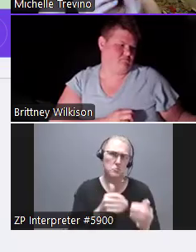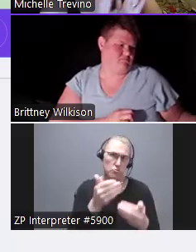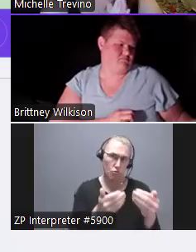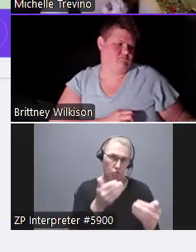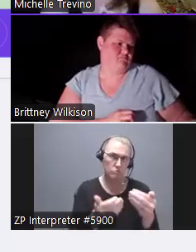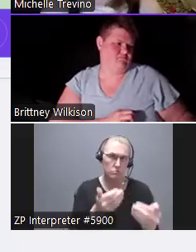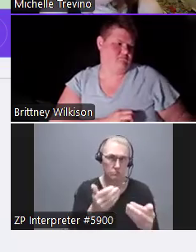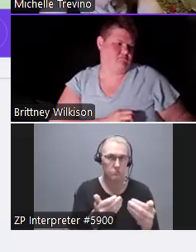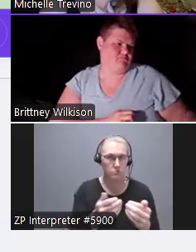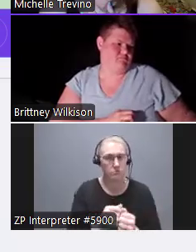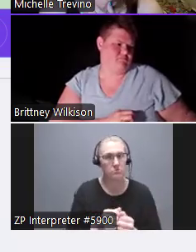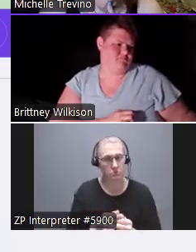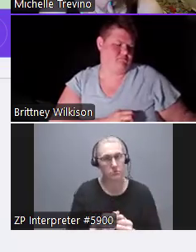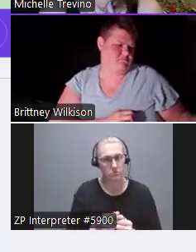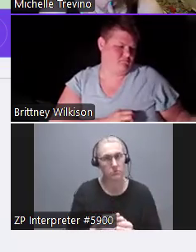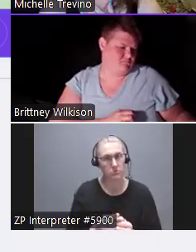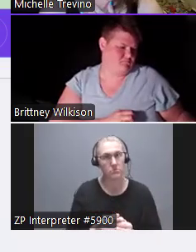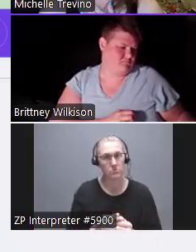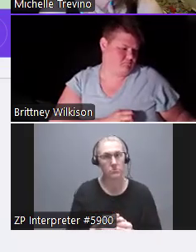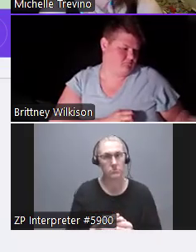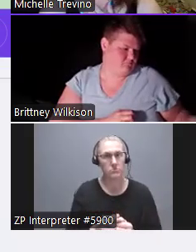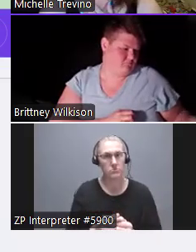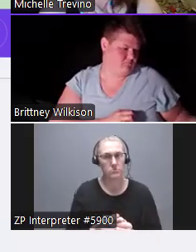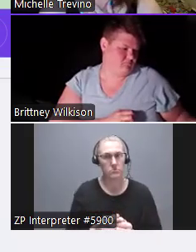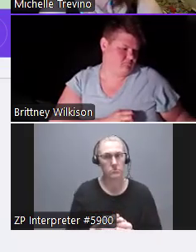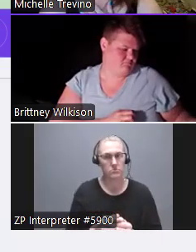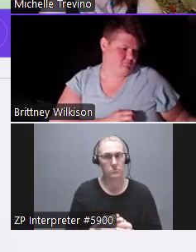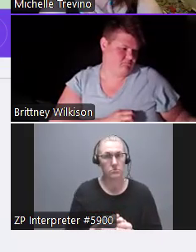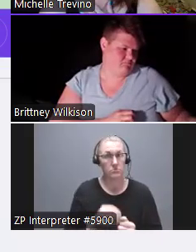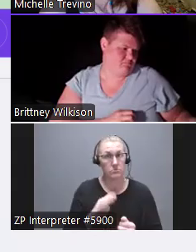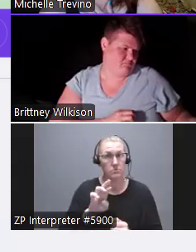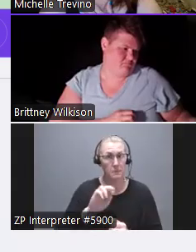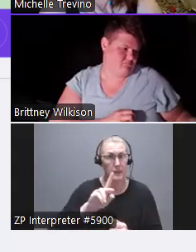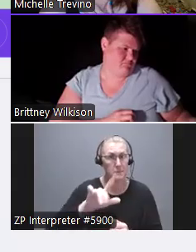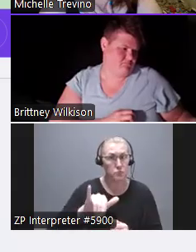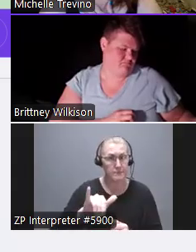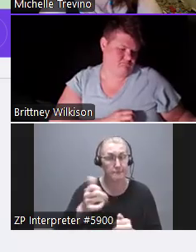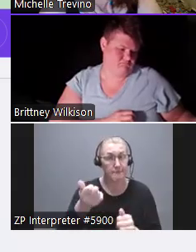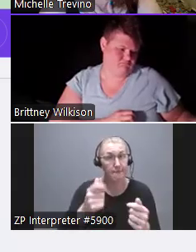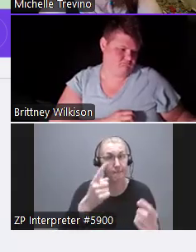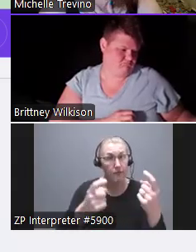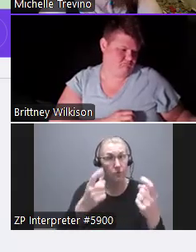Okay, so Brittany, do you have any questions,